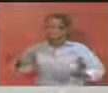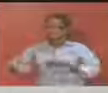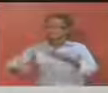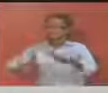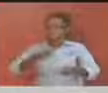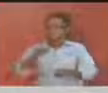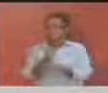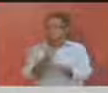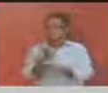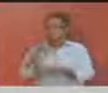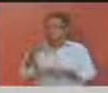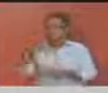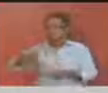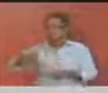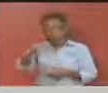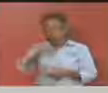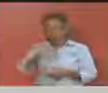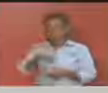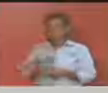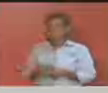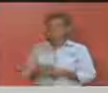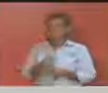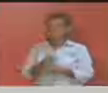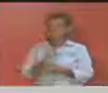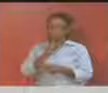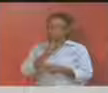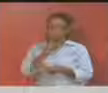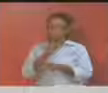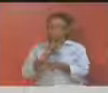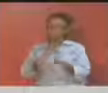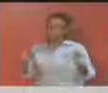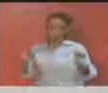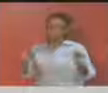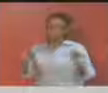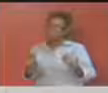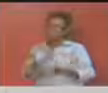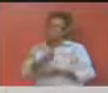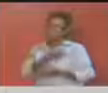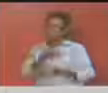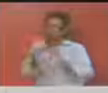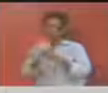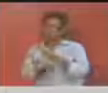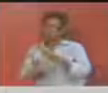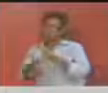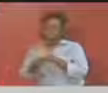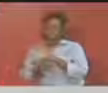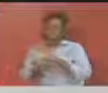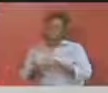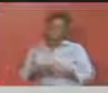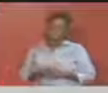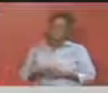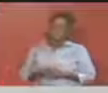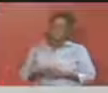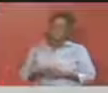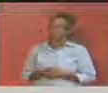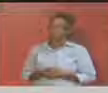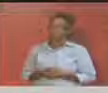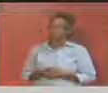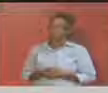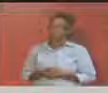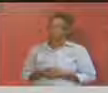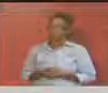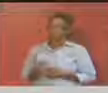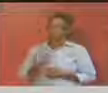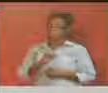the members of the public, could be assured of safety and efficacy. And I will give you the assurance